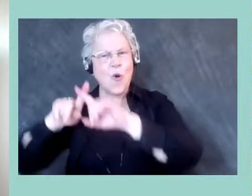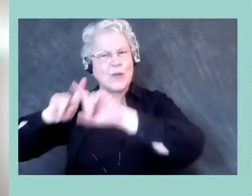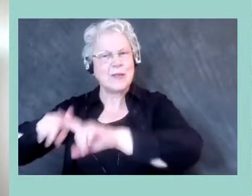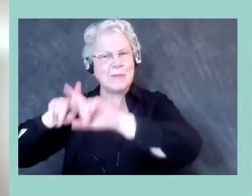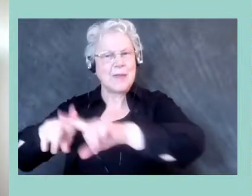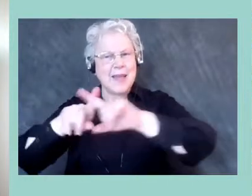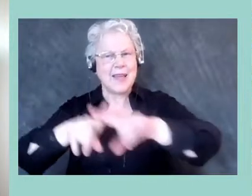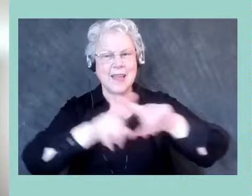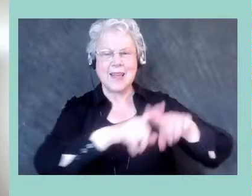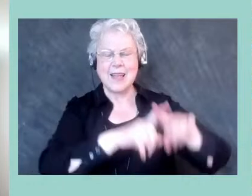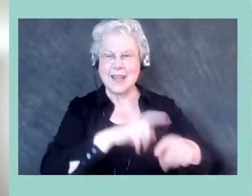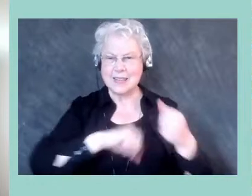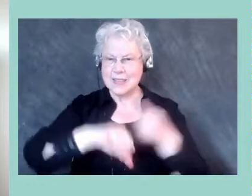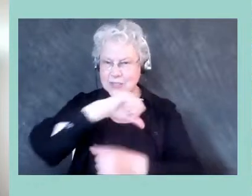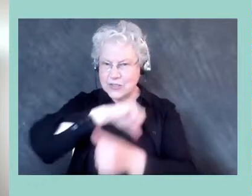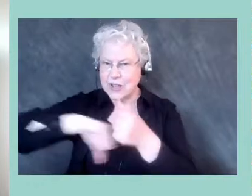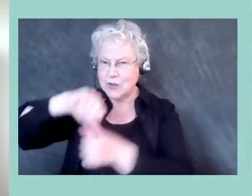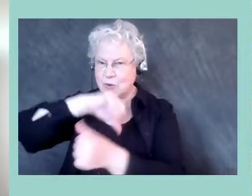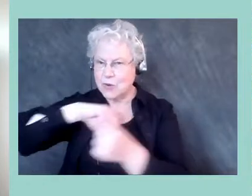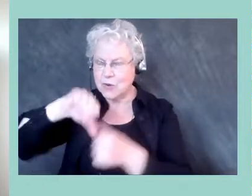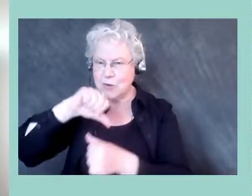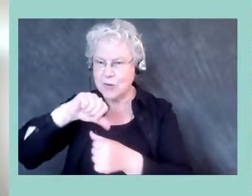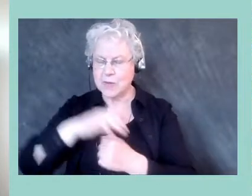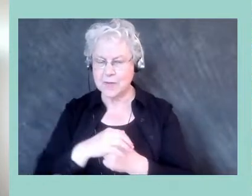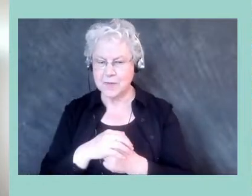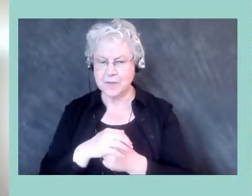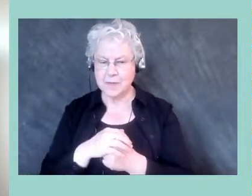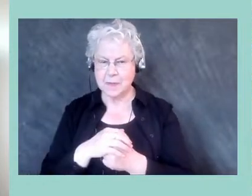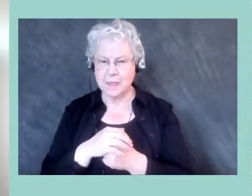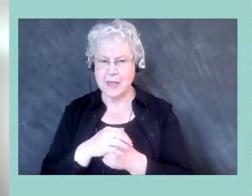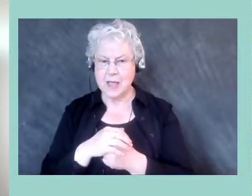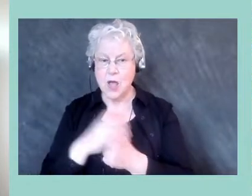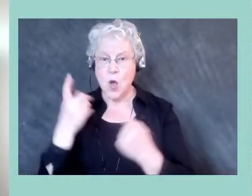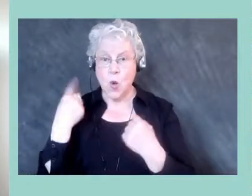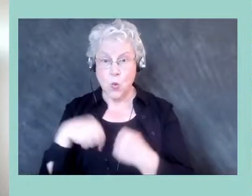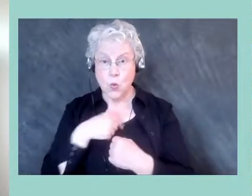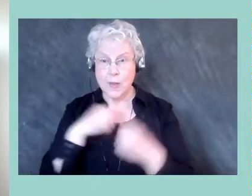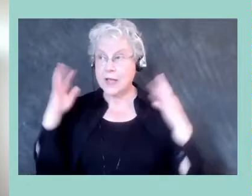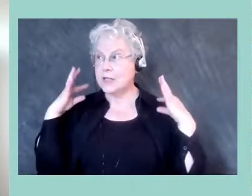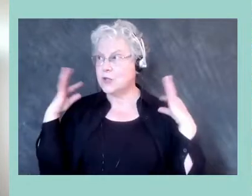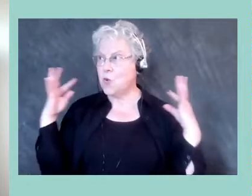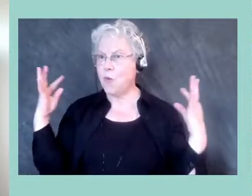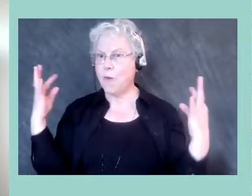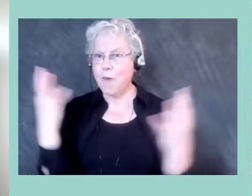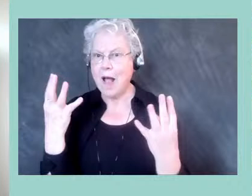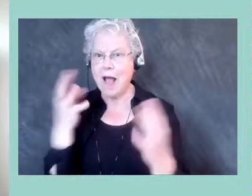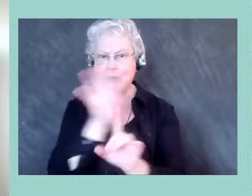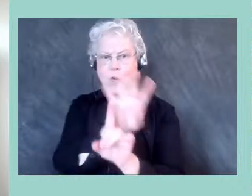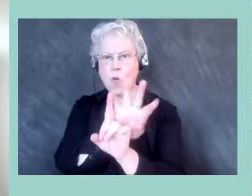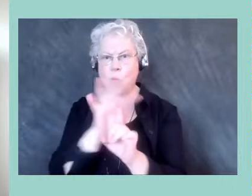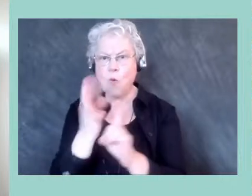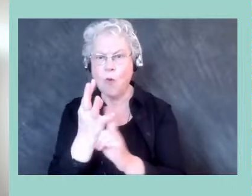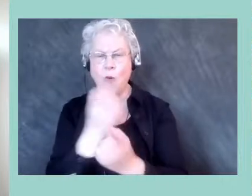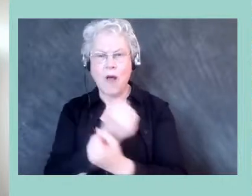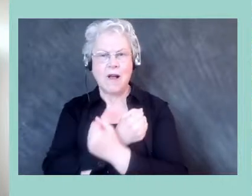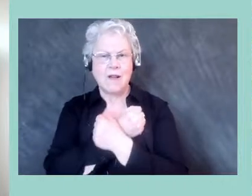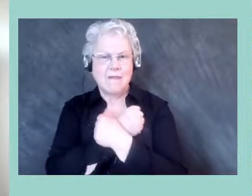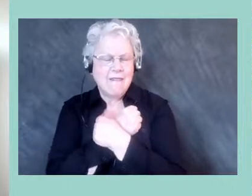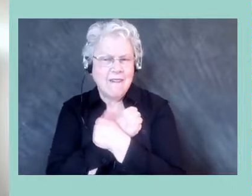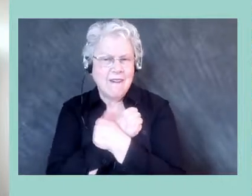interdependent with one another. That we are surrounded by love and made